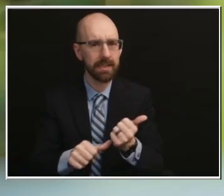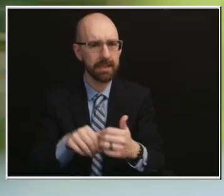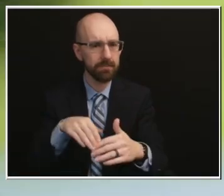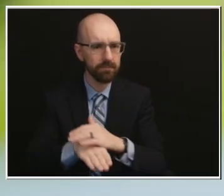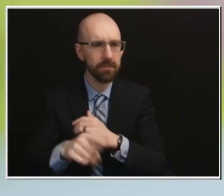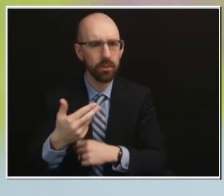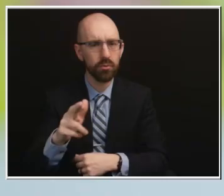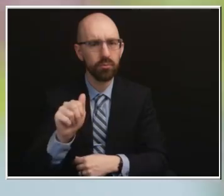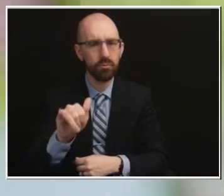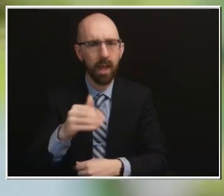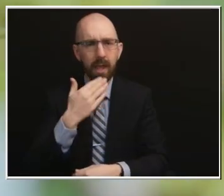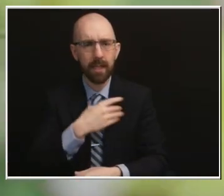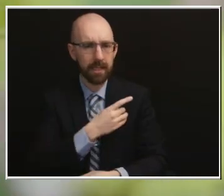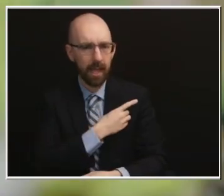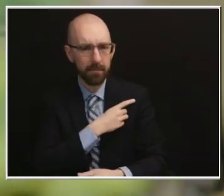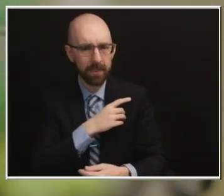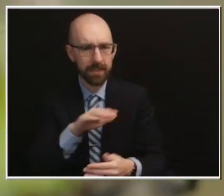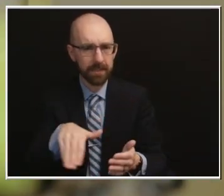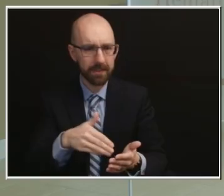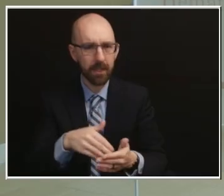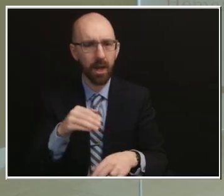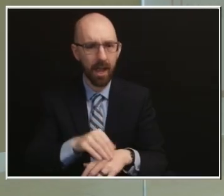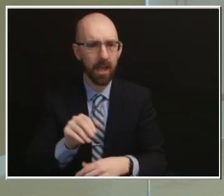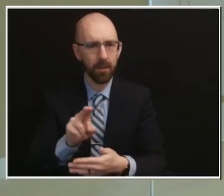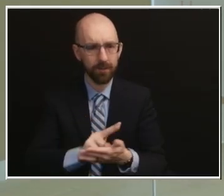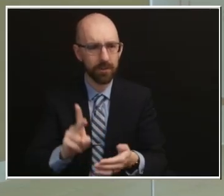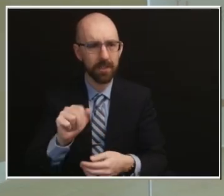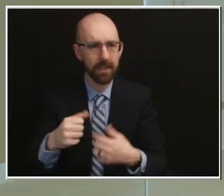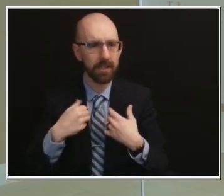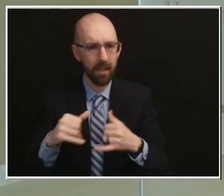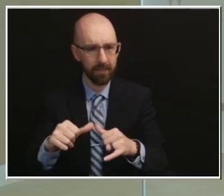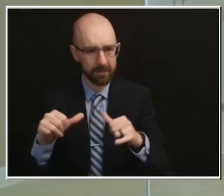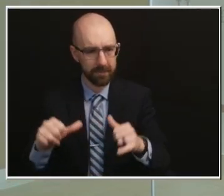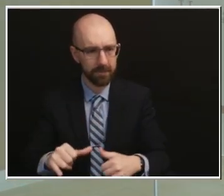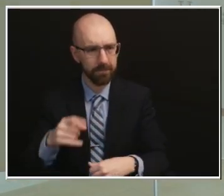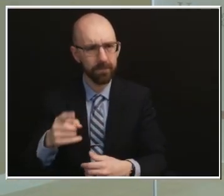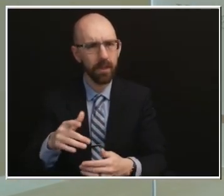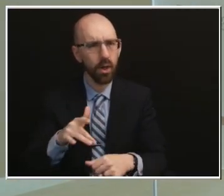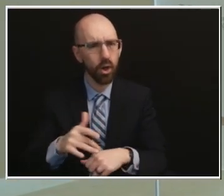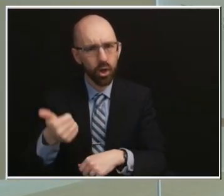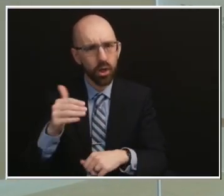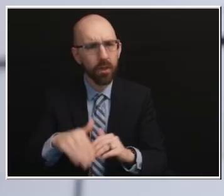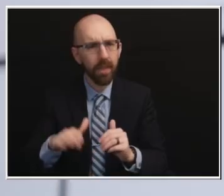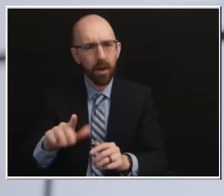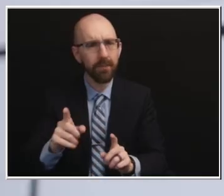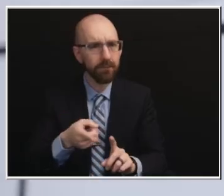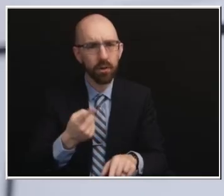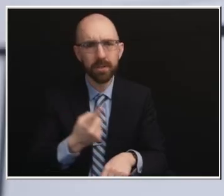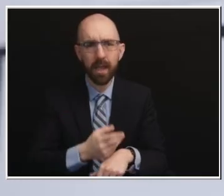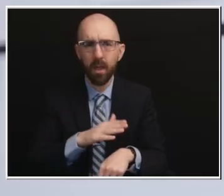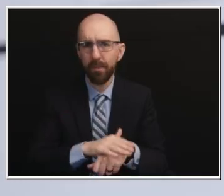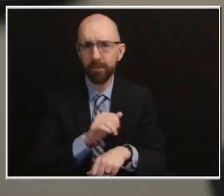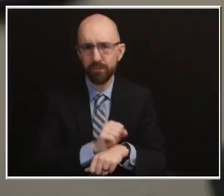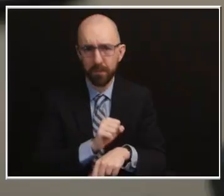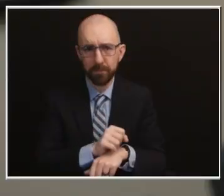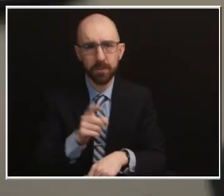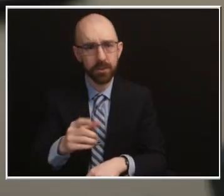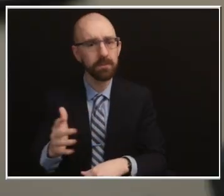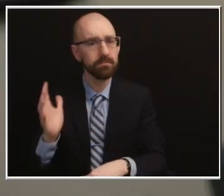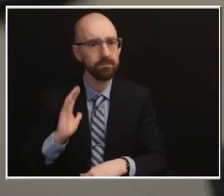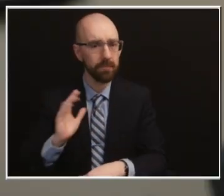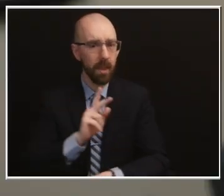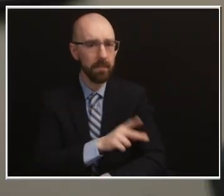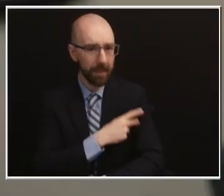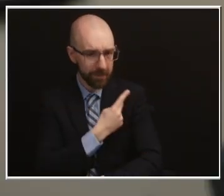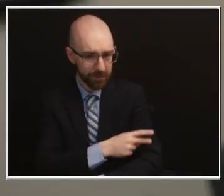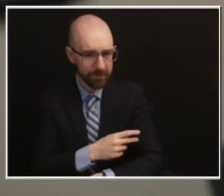Center at the University of Kansas Health System, and it was much earlier than her first day on the job. She was a patient. I was